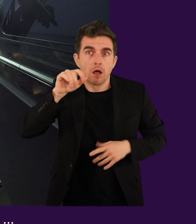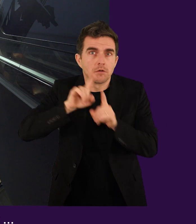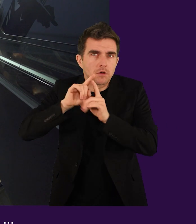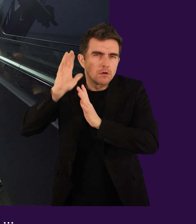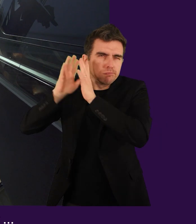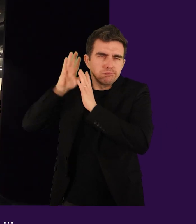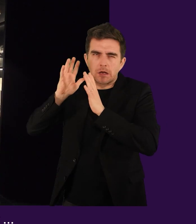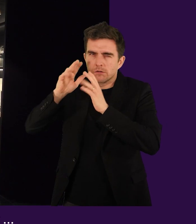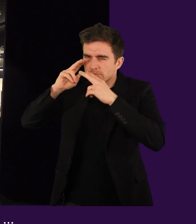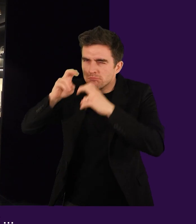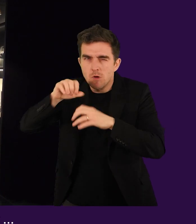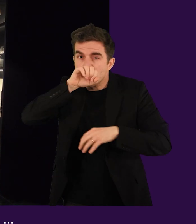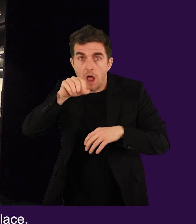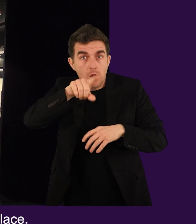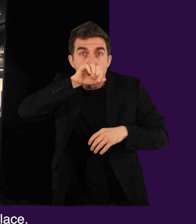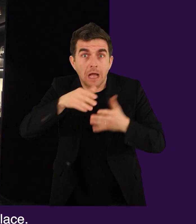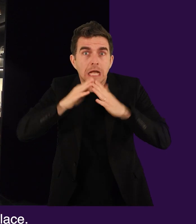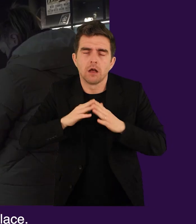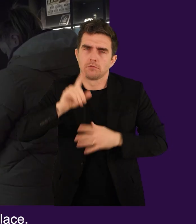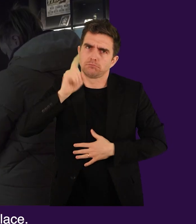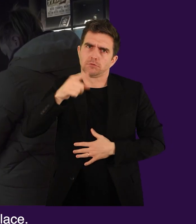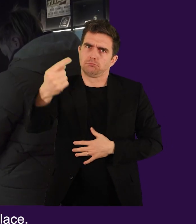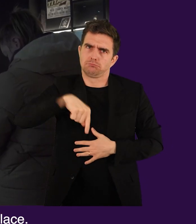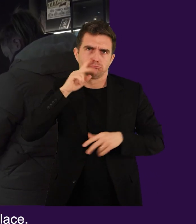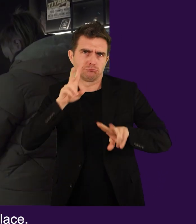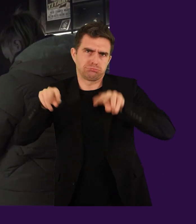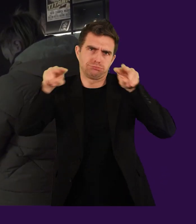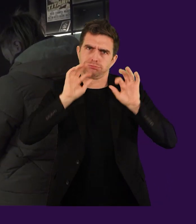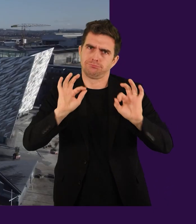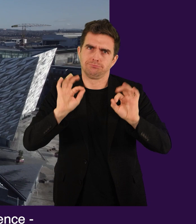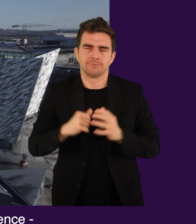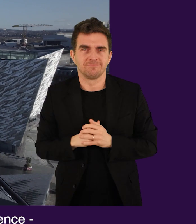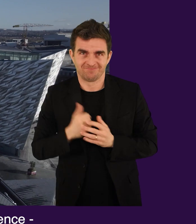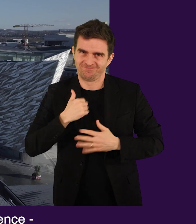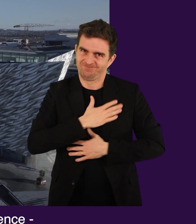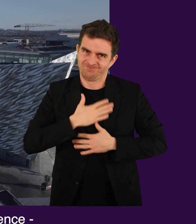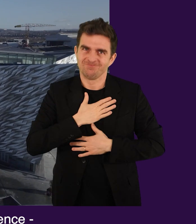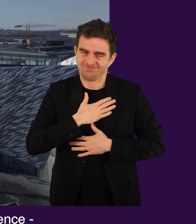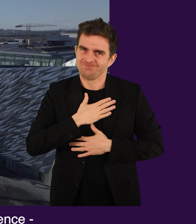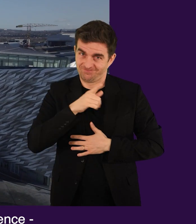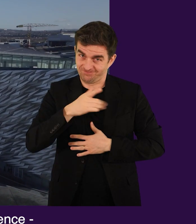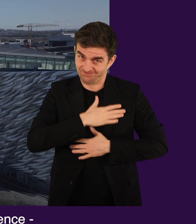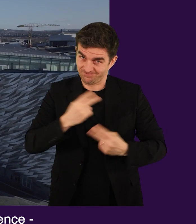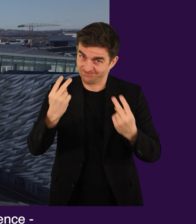history or the Titanic ship, then you have to visit this place. I hope you enjoyed this